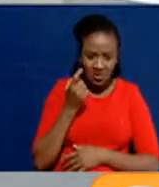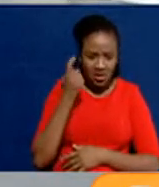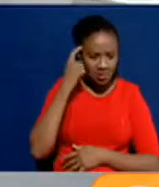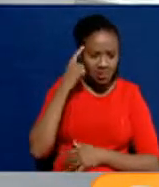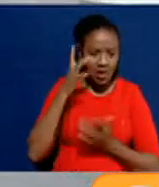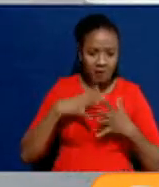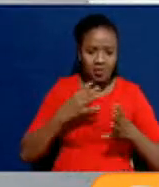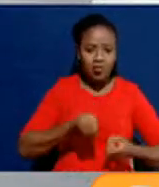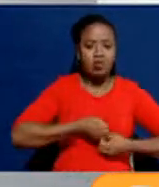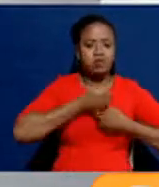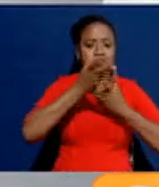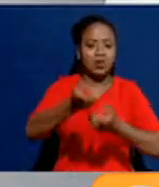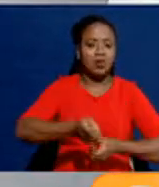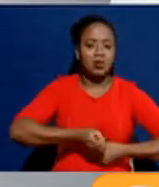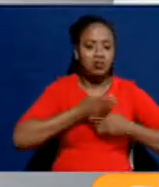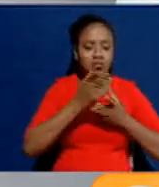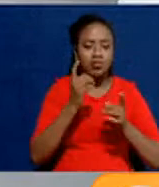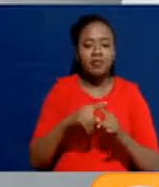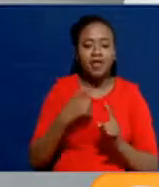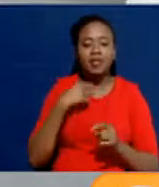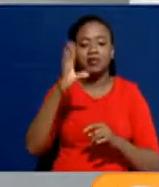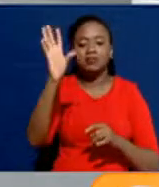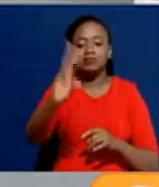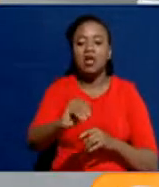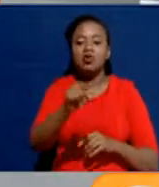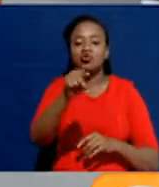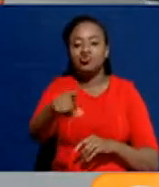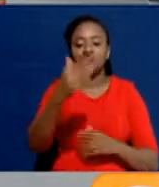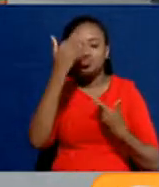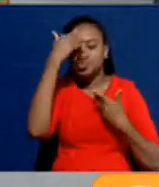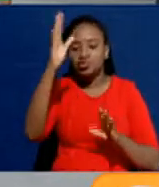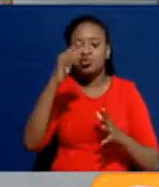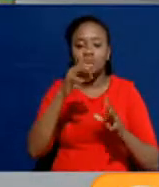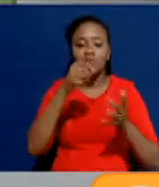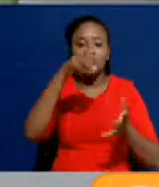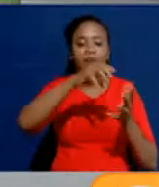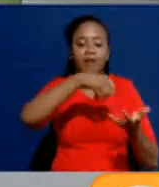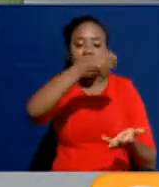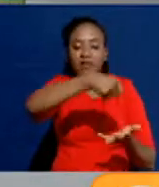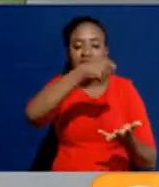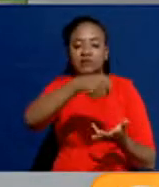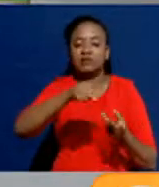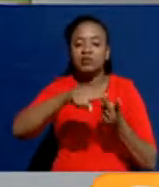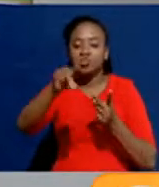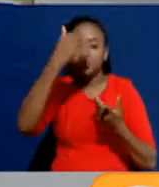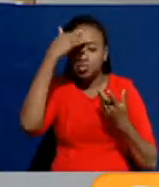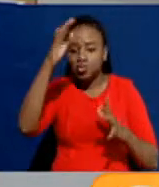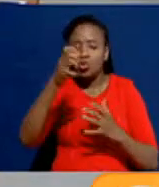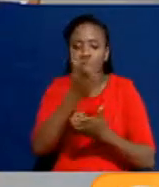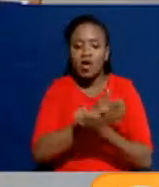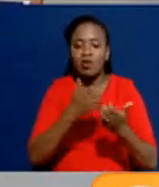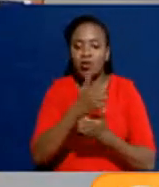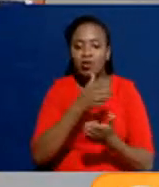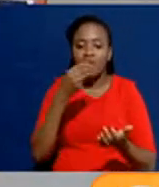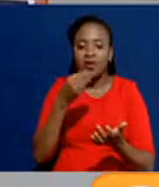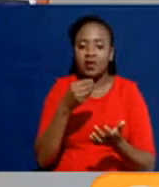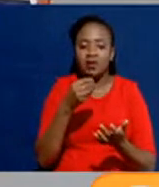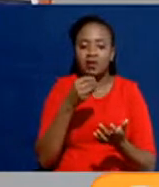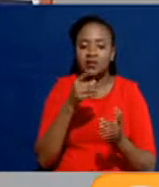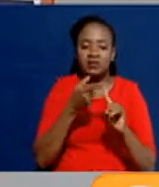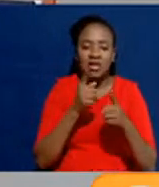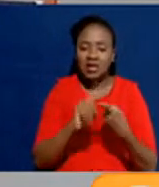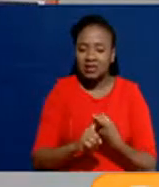it's, but you don't understand economic matters and, you know, budgeting and finance. So that just stands out for me in that